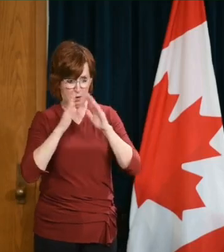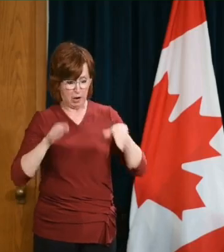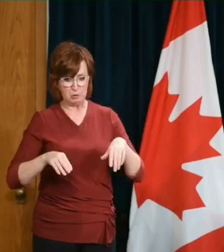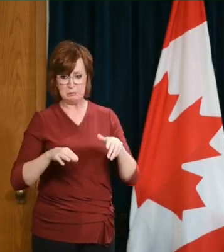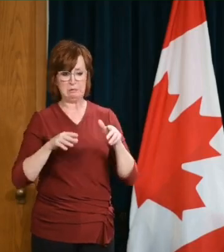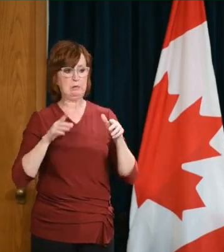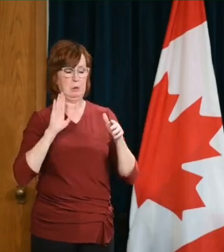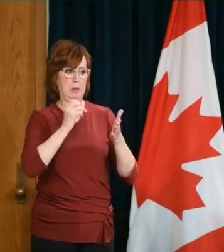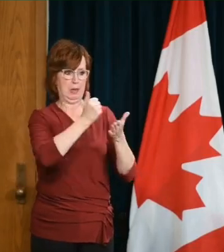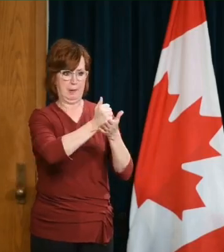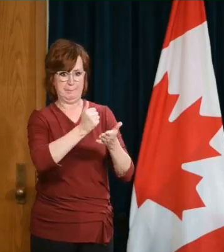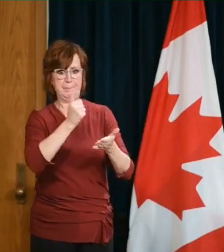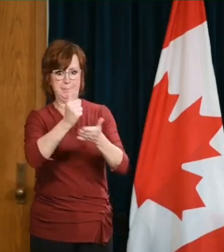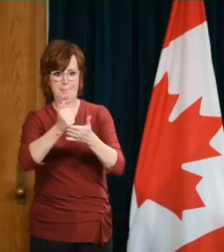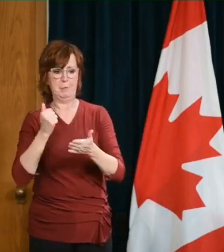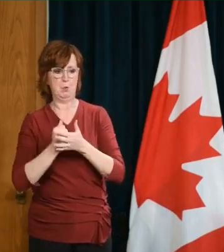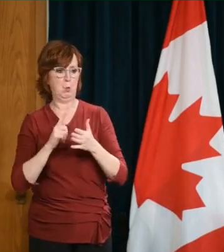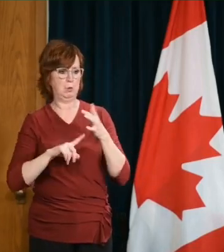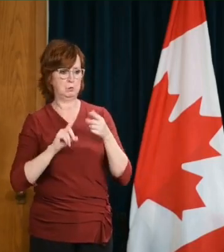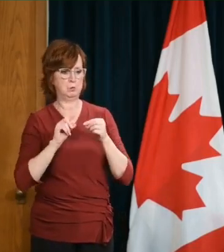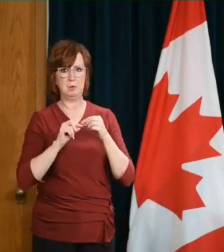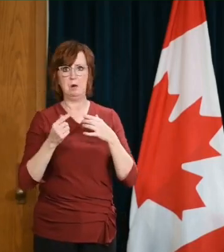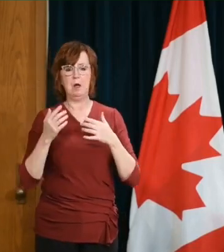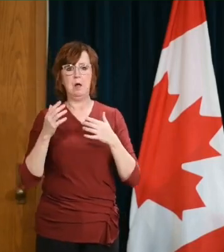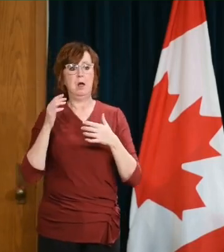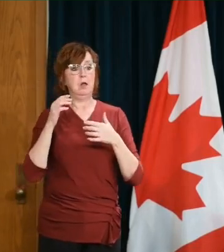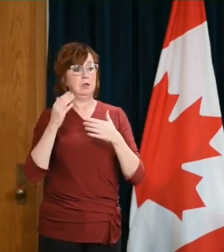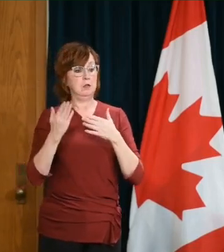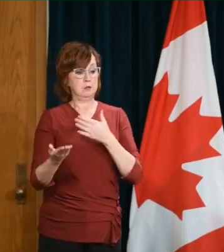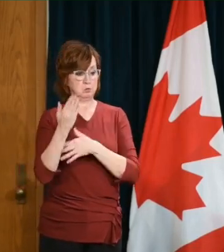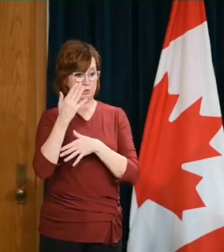shelters as we speak, on the phone earlier today with them